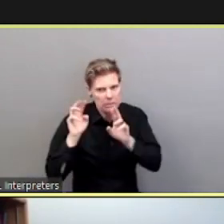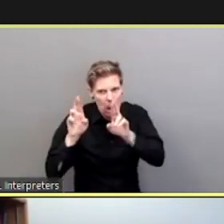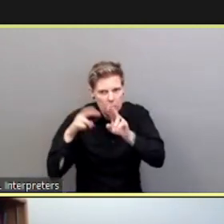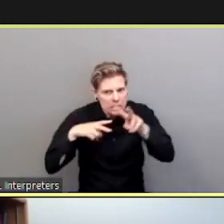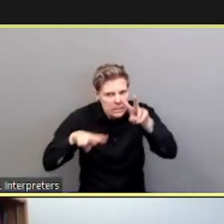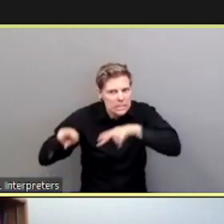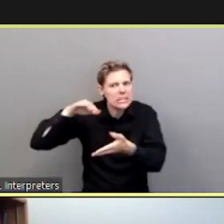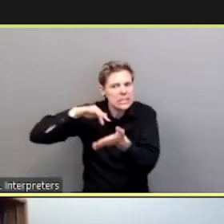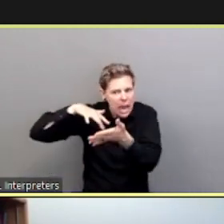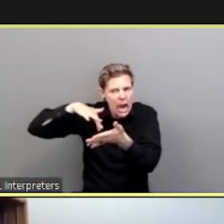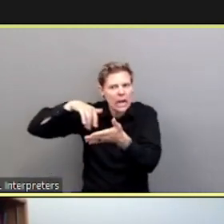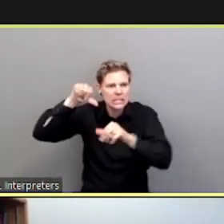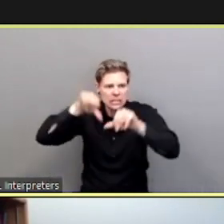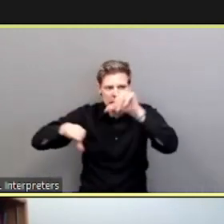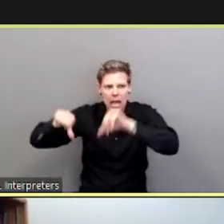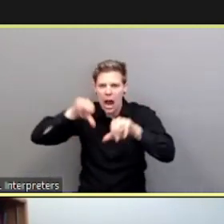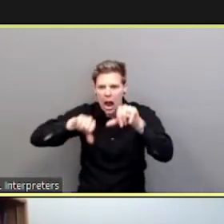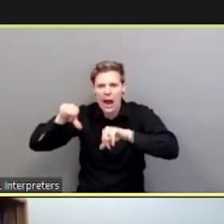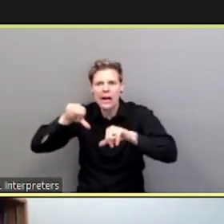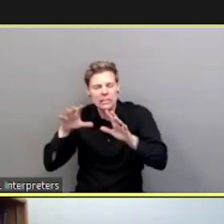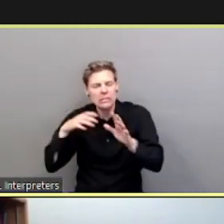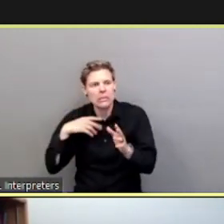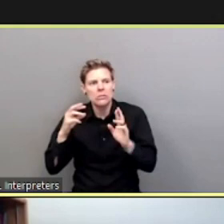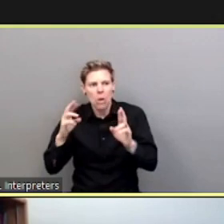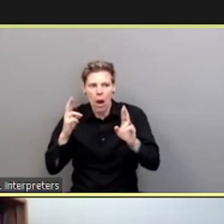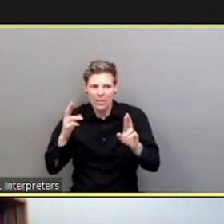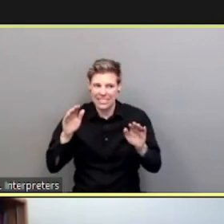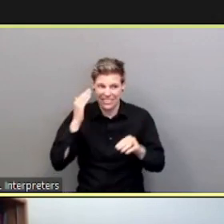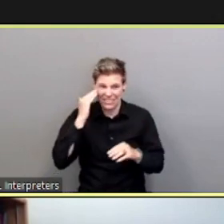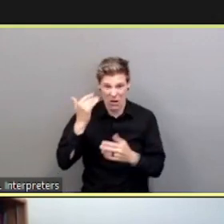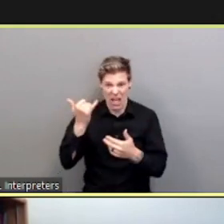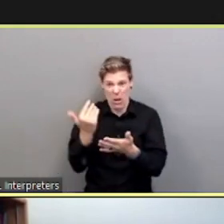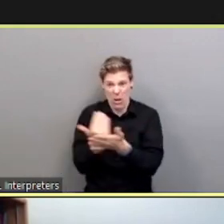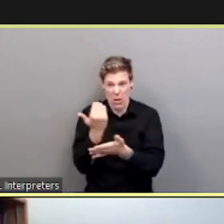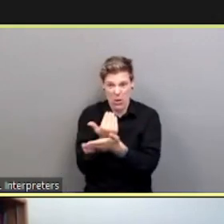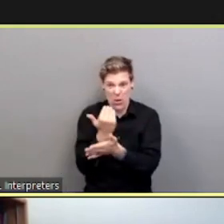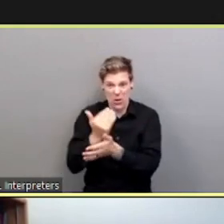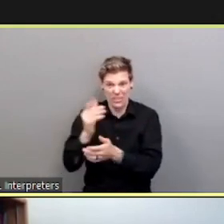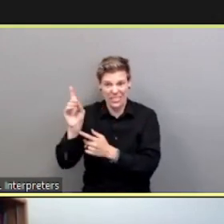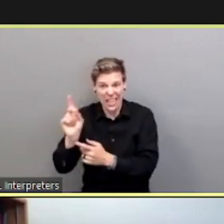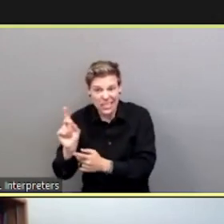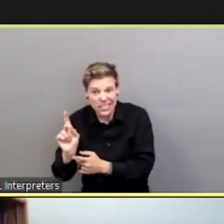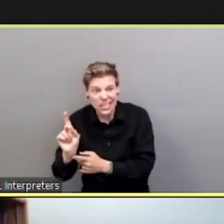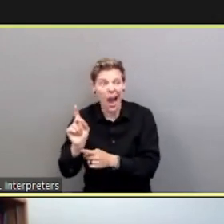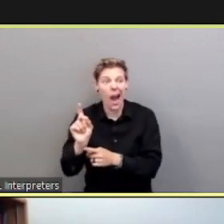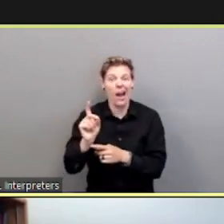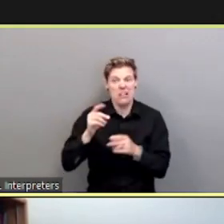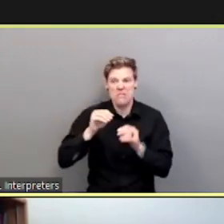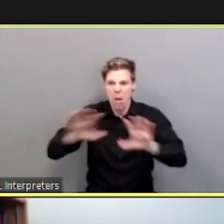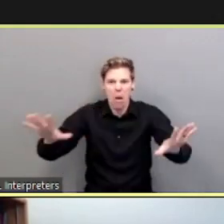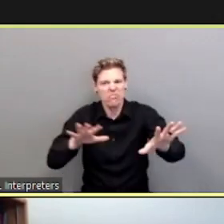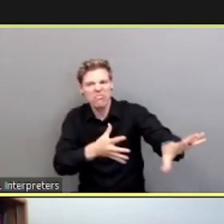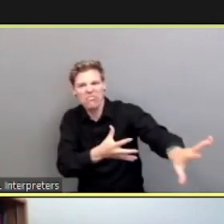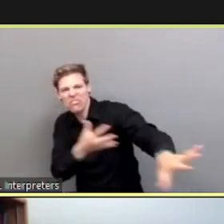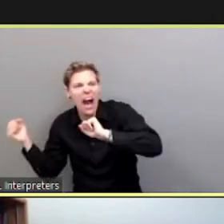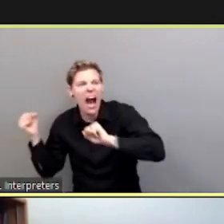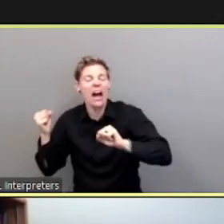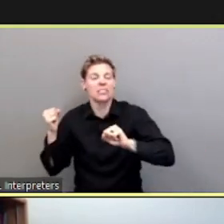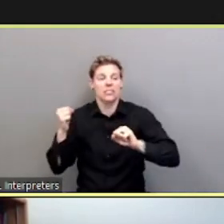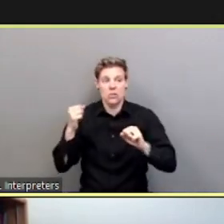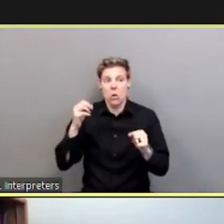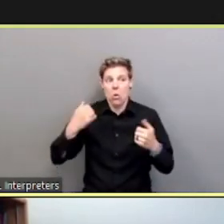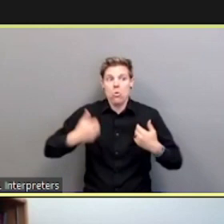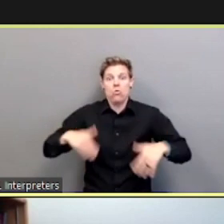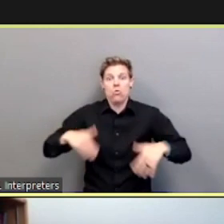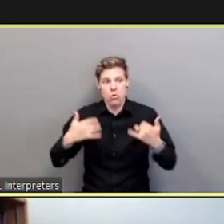out about the highly infectious nature of the Delta variant and its predominance in New Mexico, and